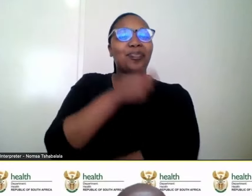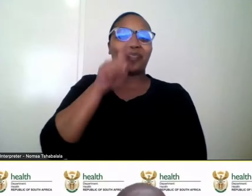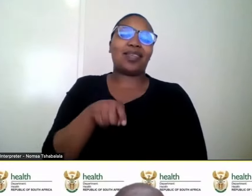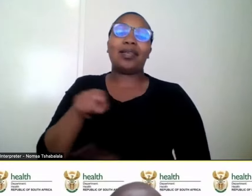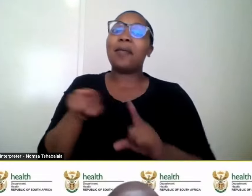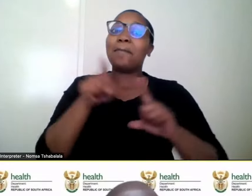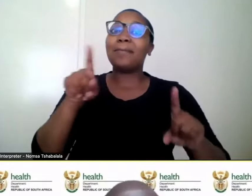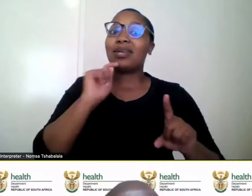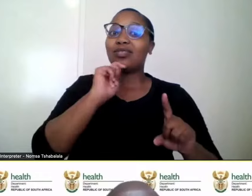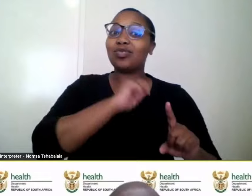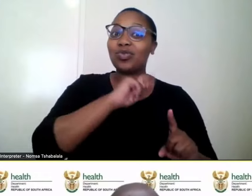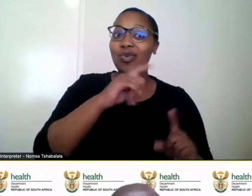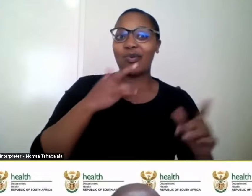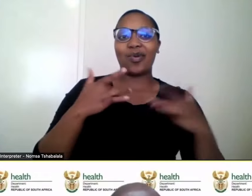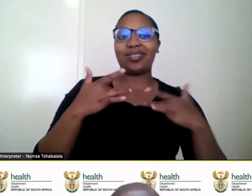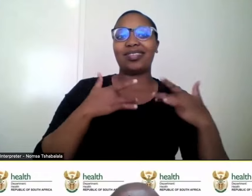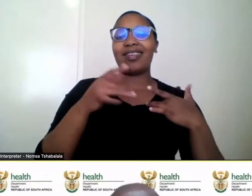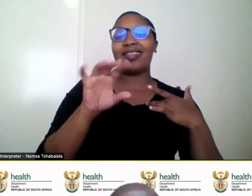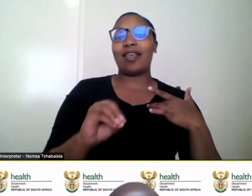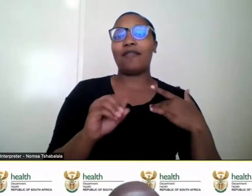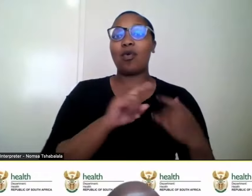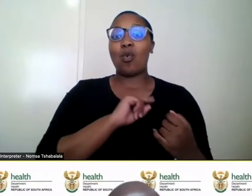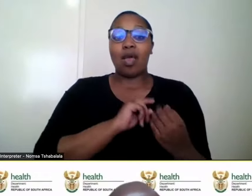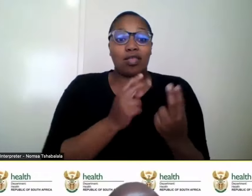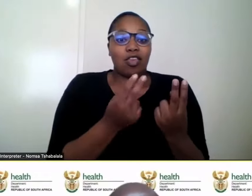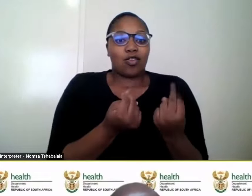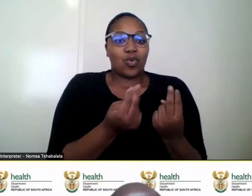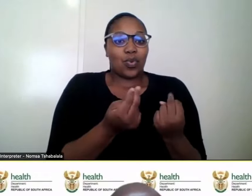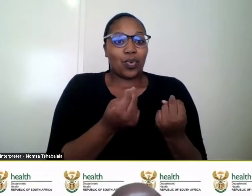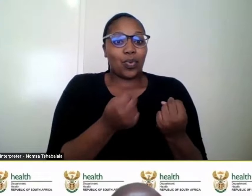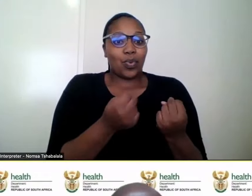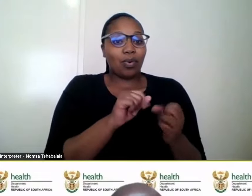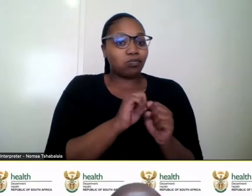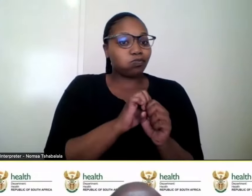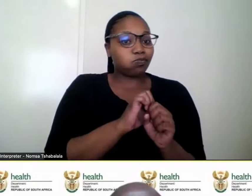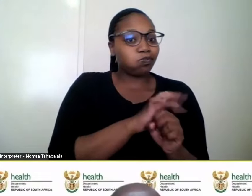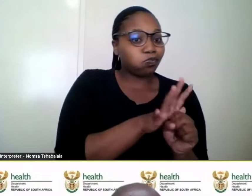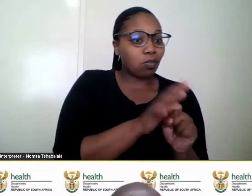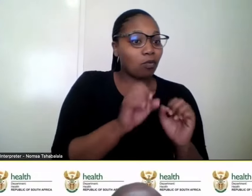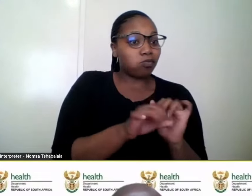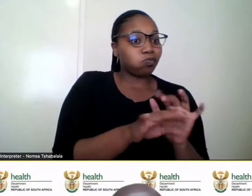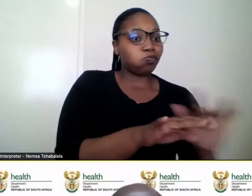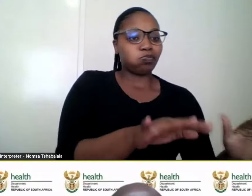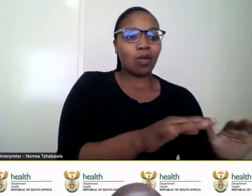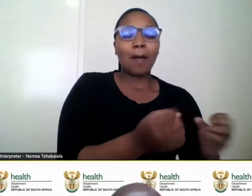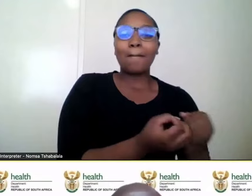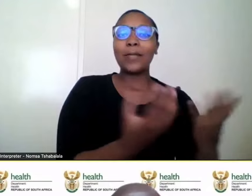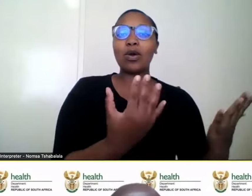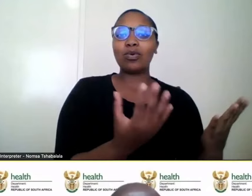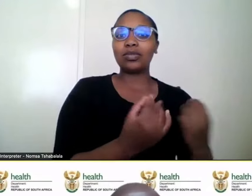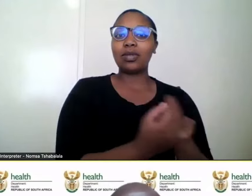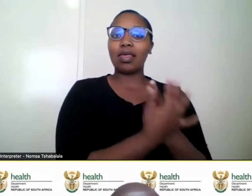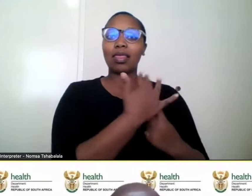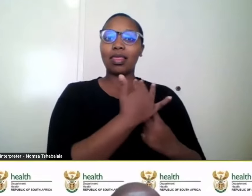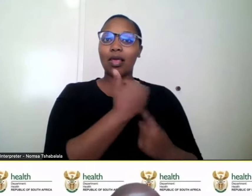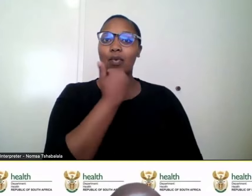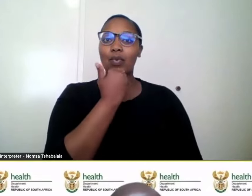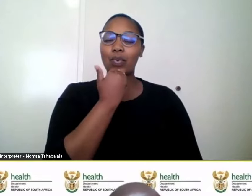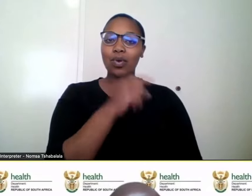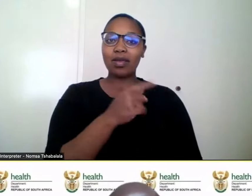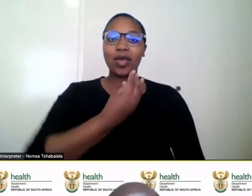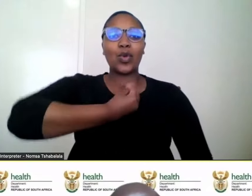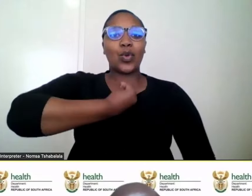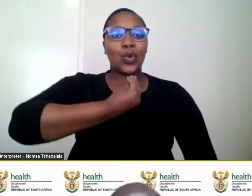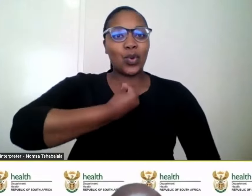been indicated, this outbreak is largely in young people. And the young people are only at between 25 to